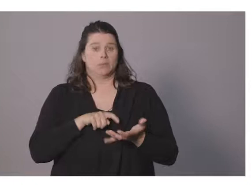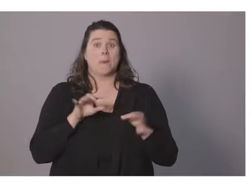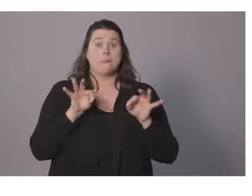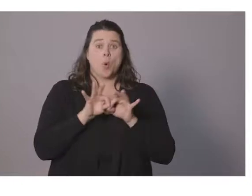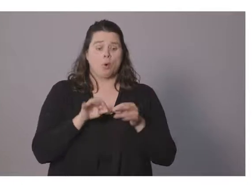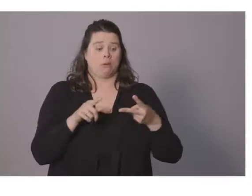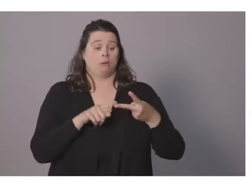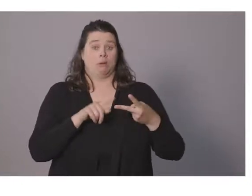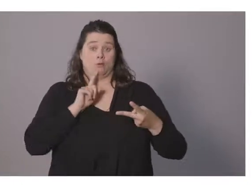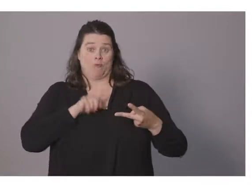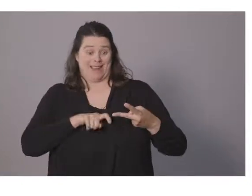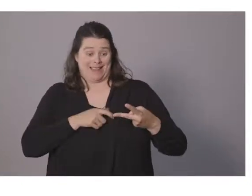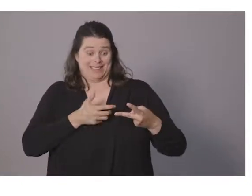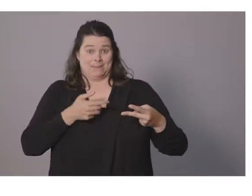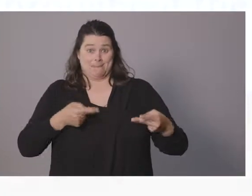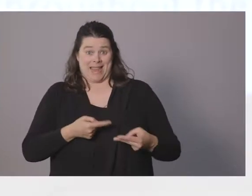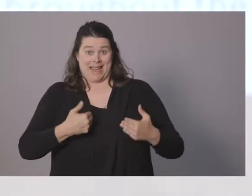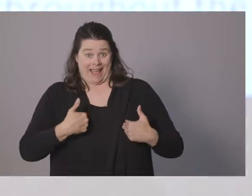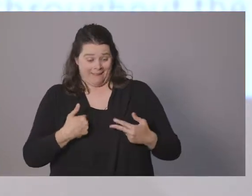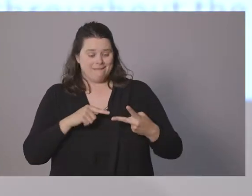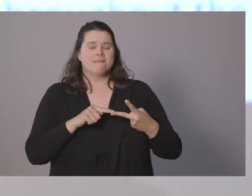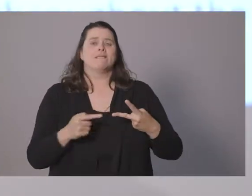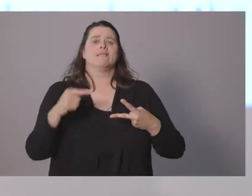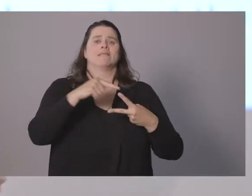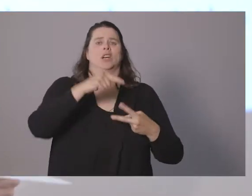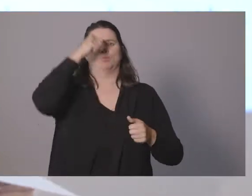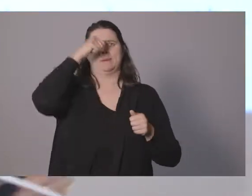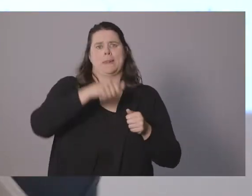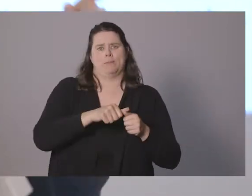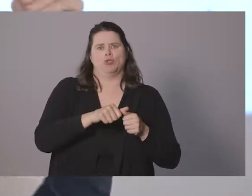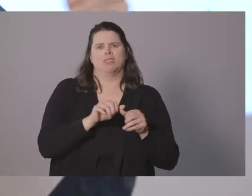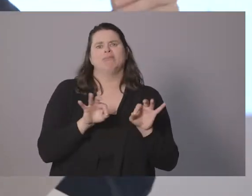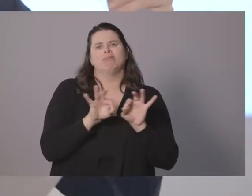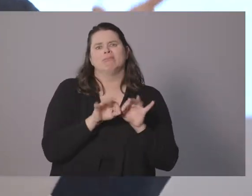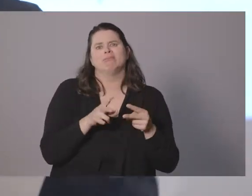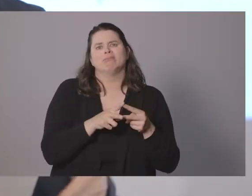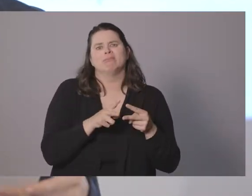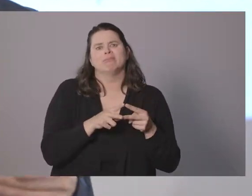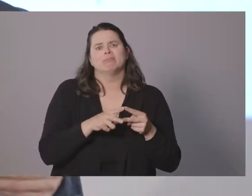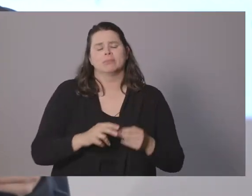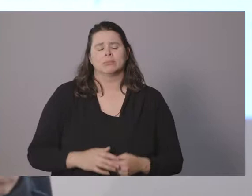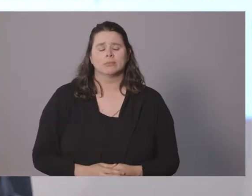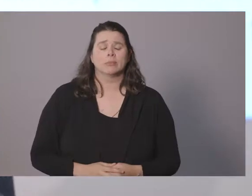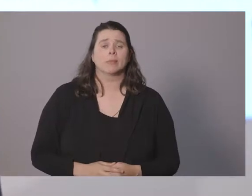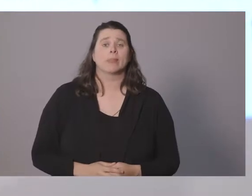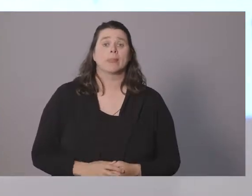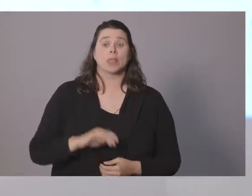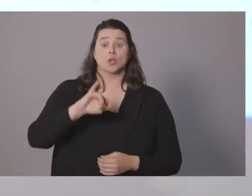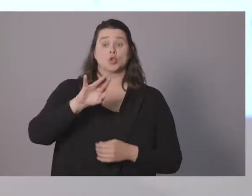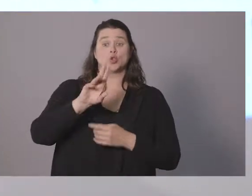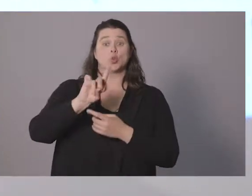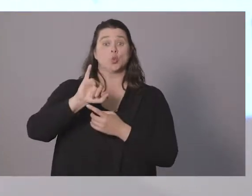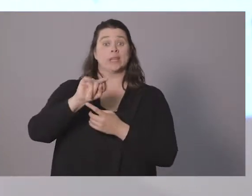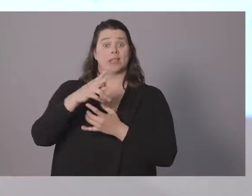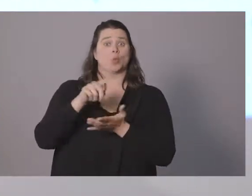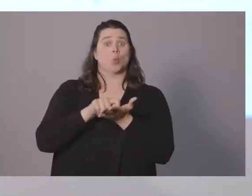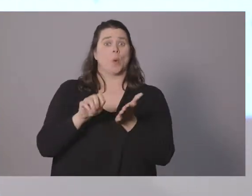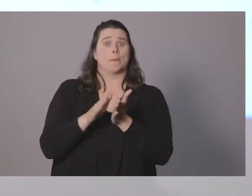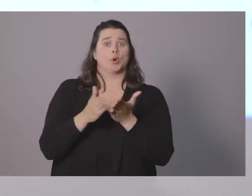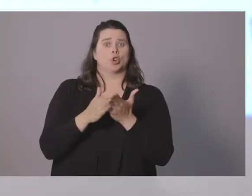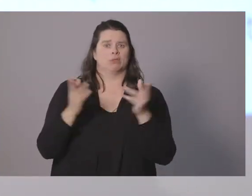about remembering. So Judith, in her book, Trauma and Recovery, which I believe is on the back table